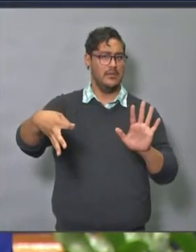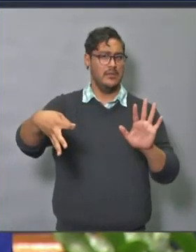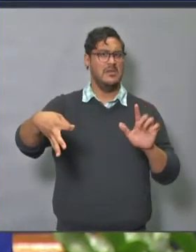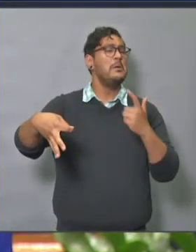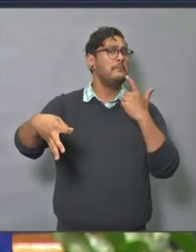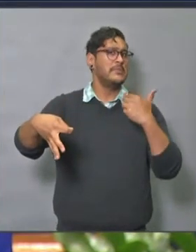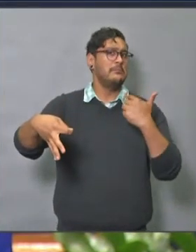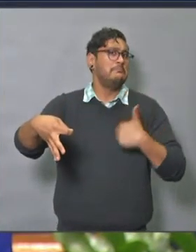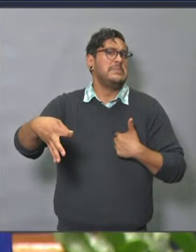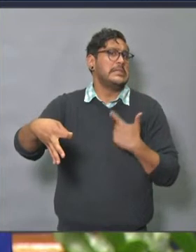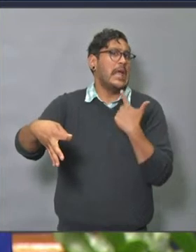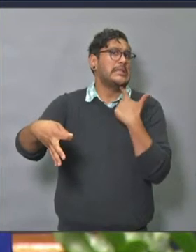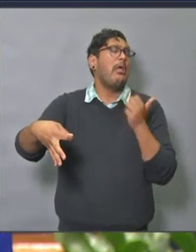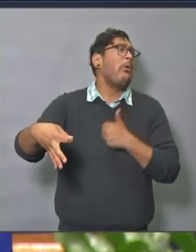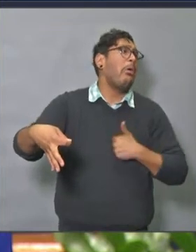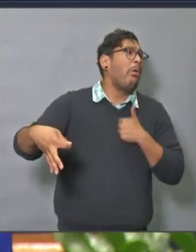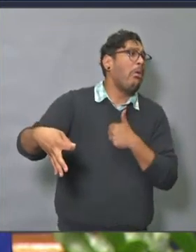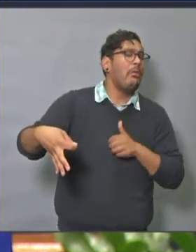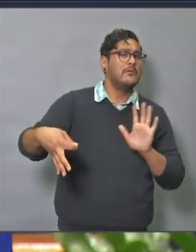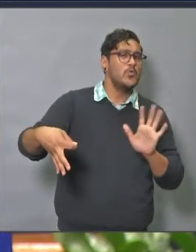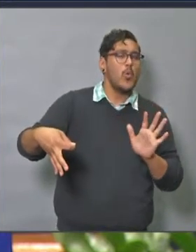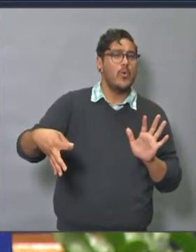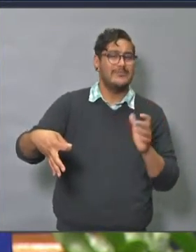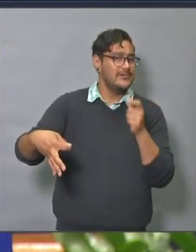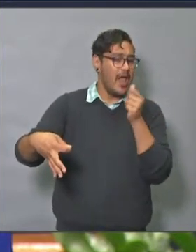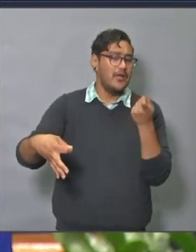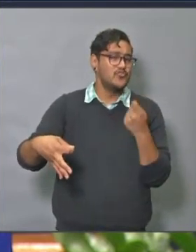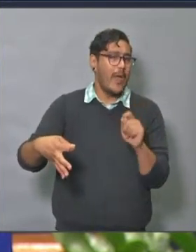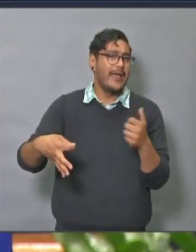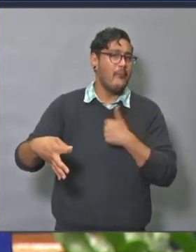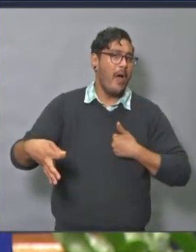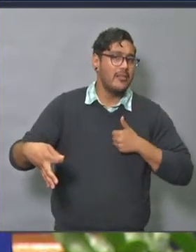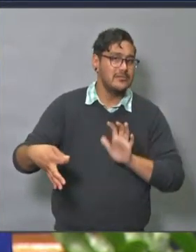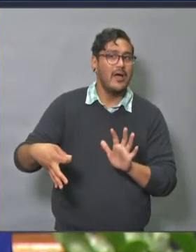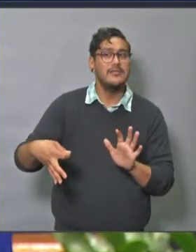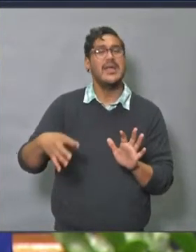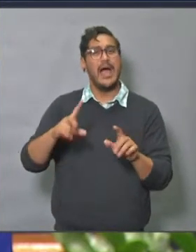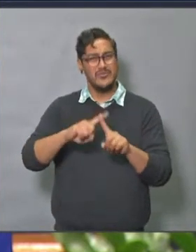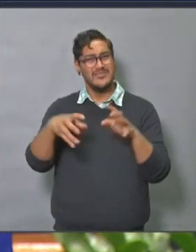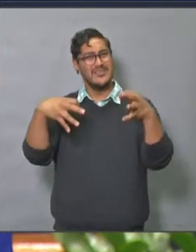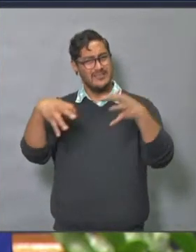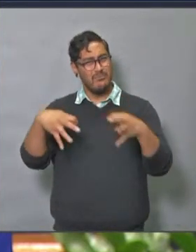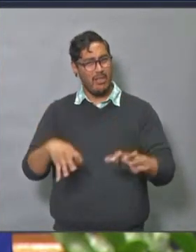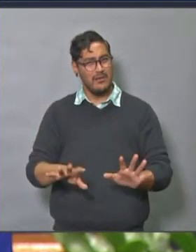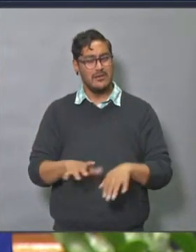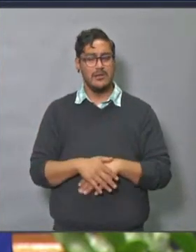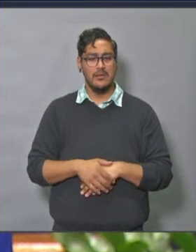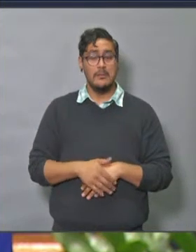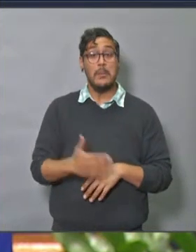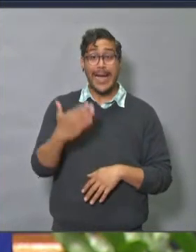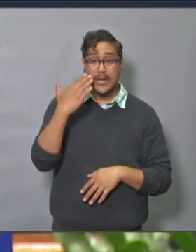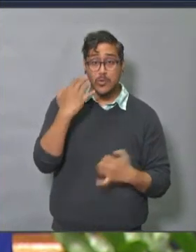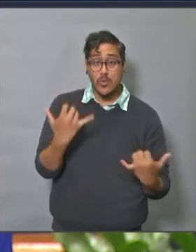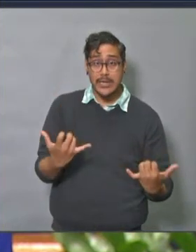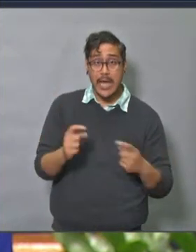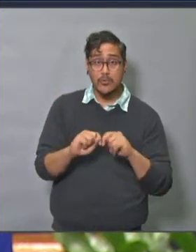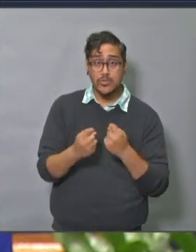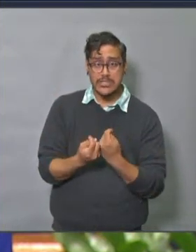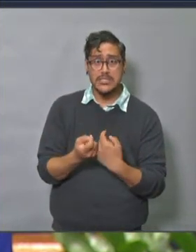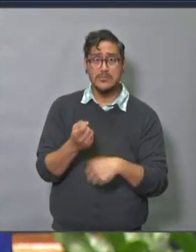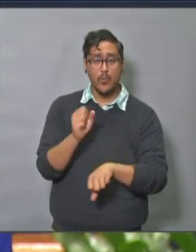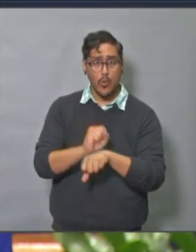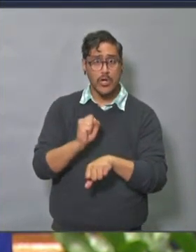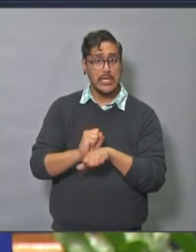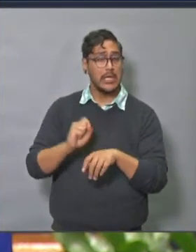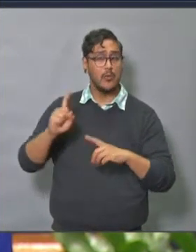have the particulars on what were the factors that contributed to delays here. I know that our team is working really hard, almost